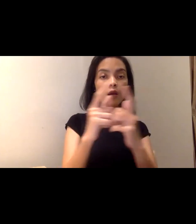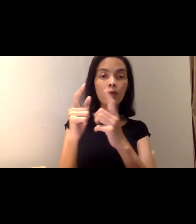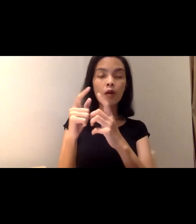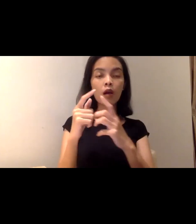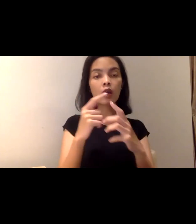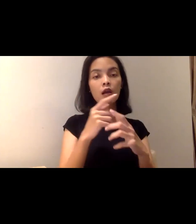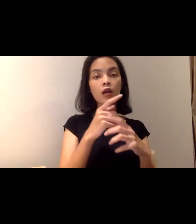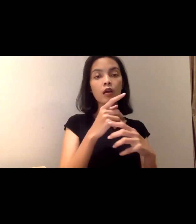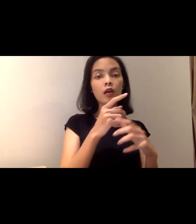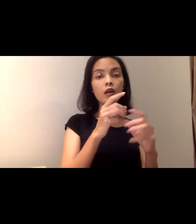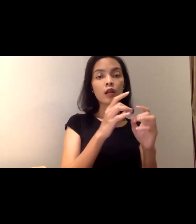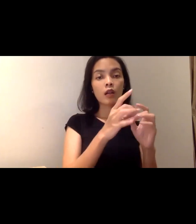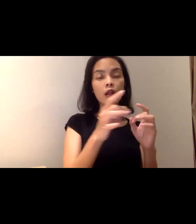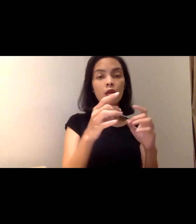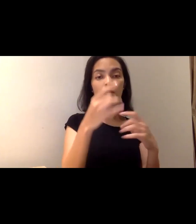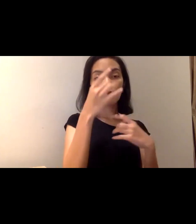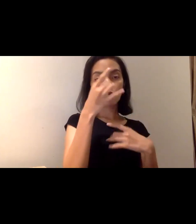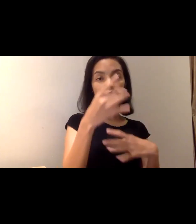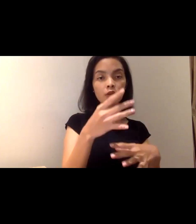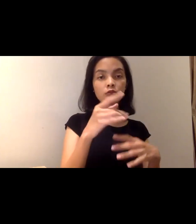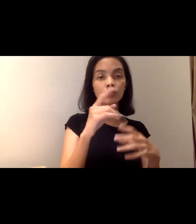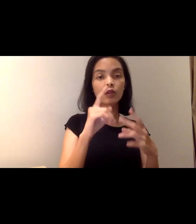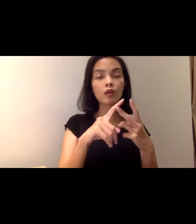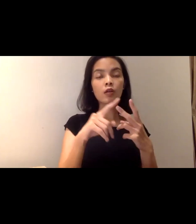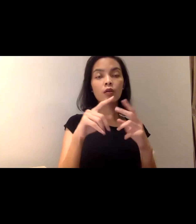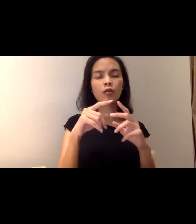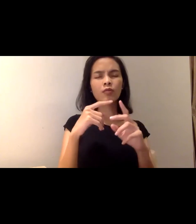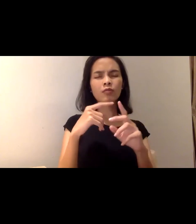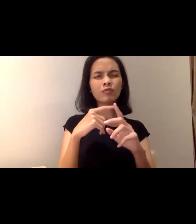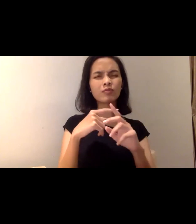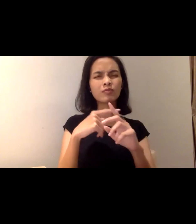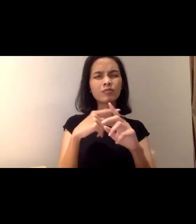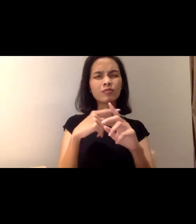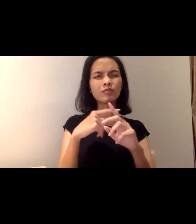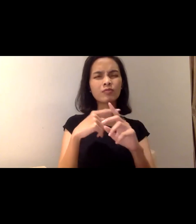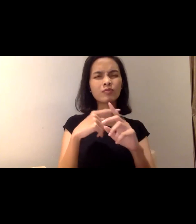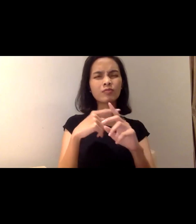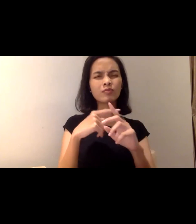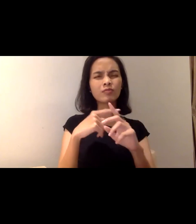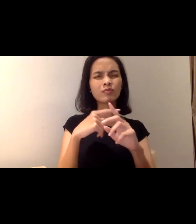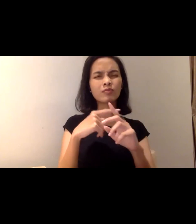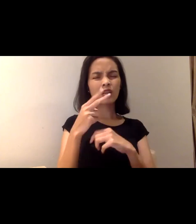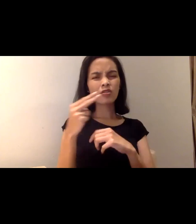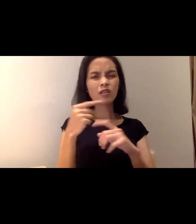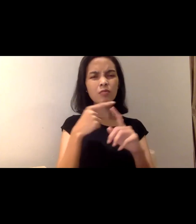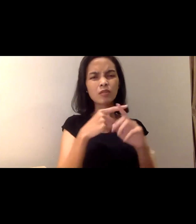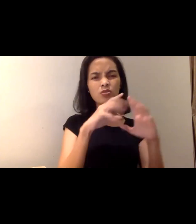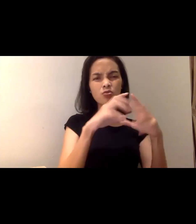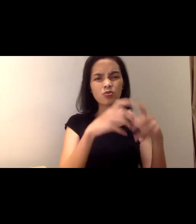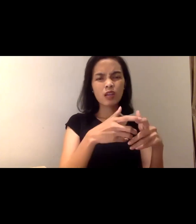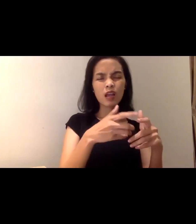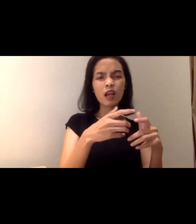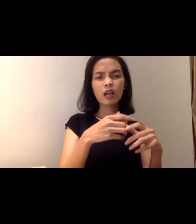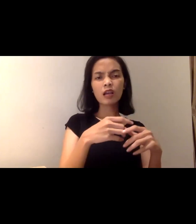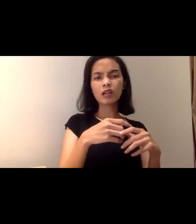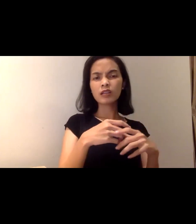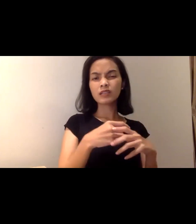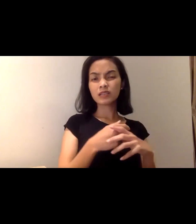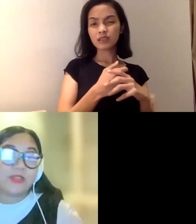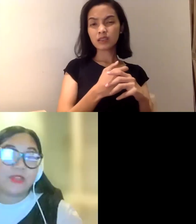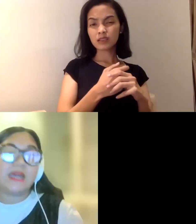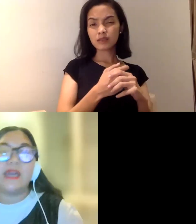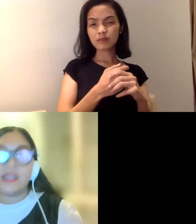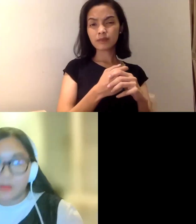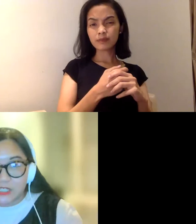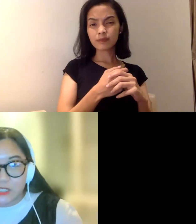arts organizations, with those in Indonesia and across the world. We also work across all creative subsectors, including the